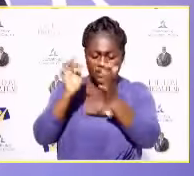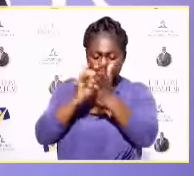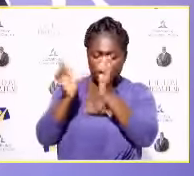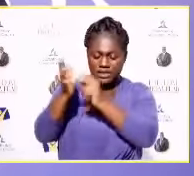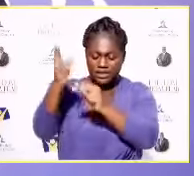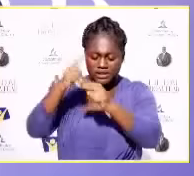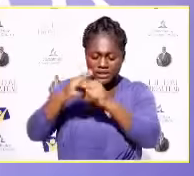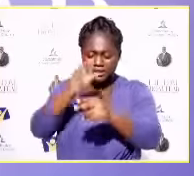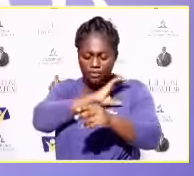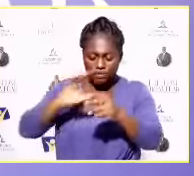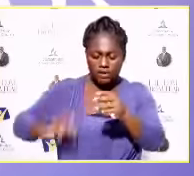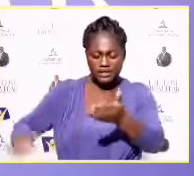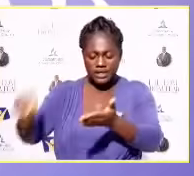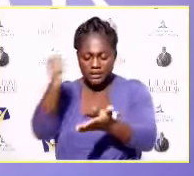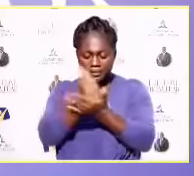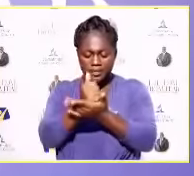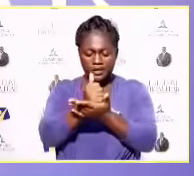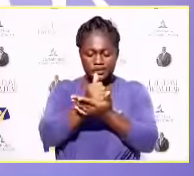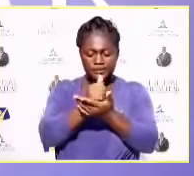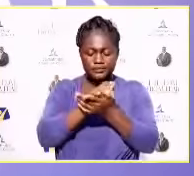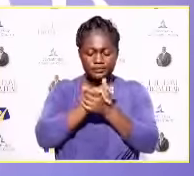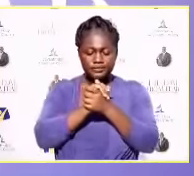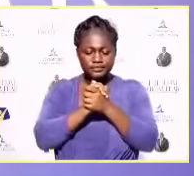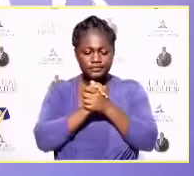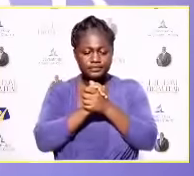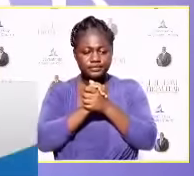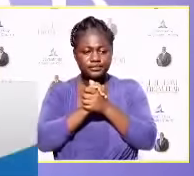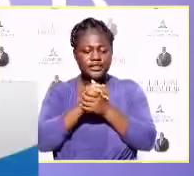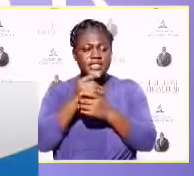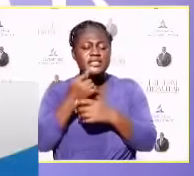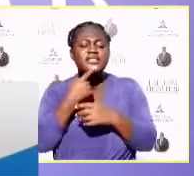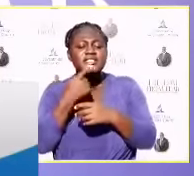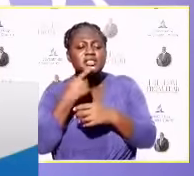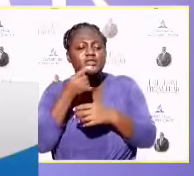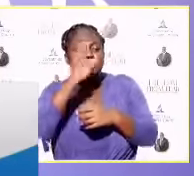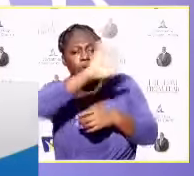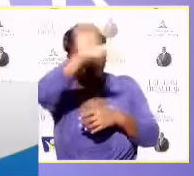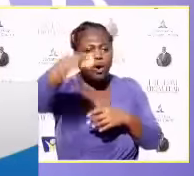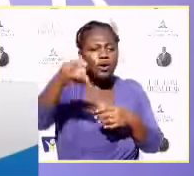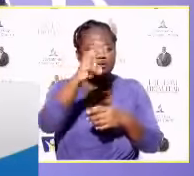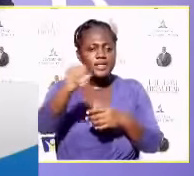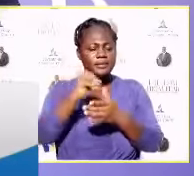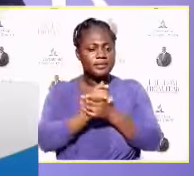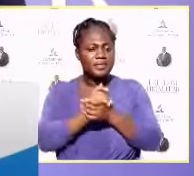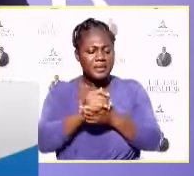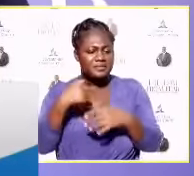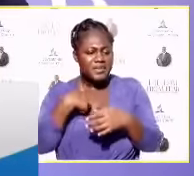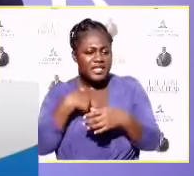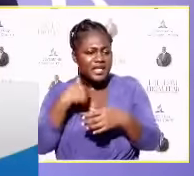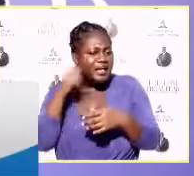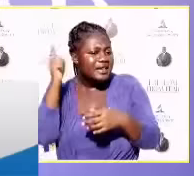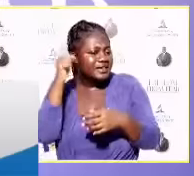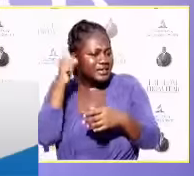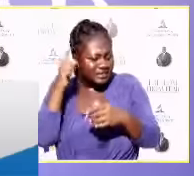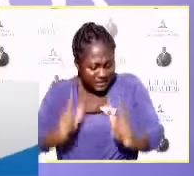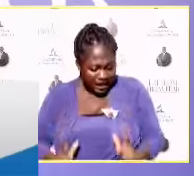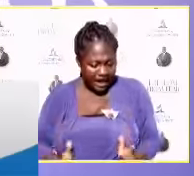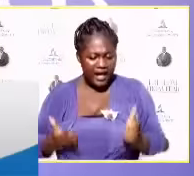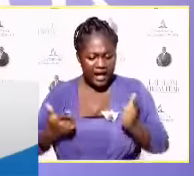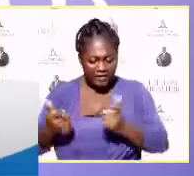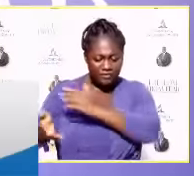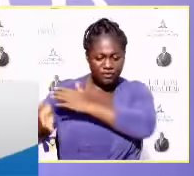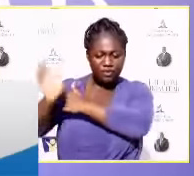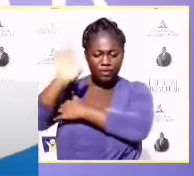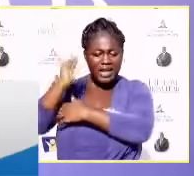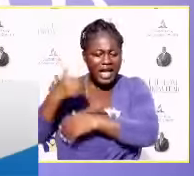Jesus Christ. Amen. Say unto them, as I live, saith the Lord, I have